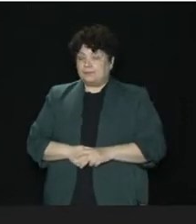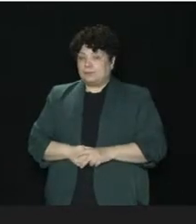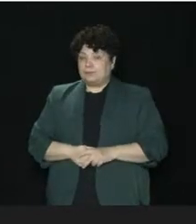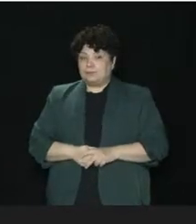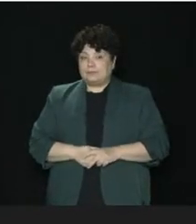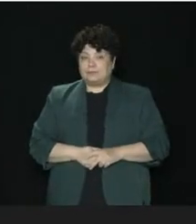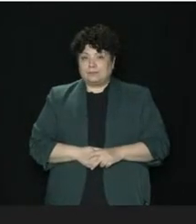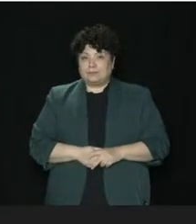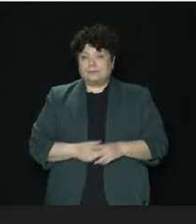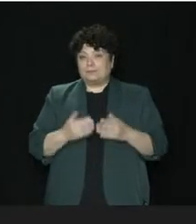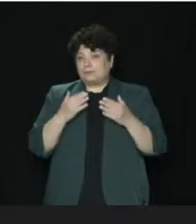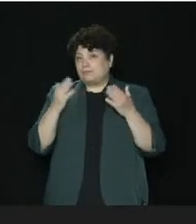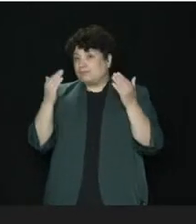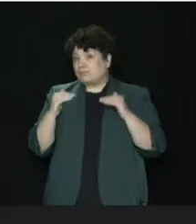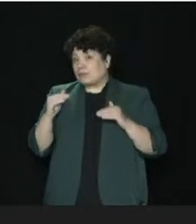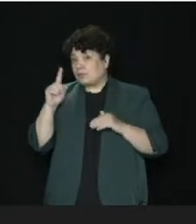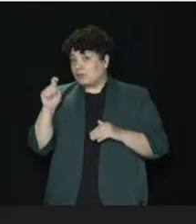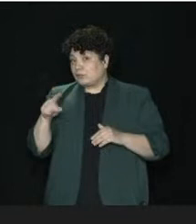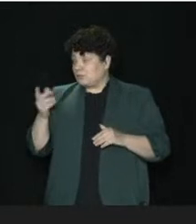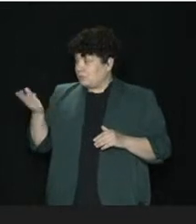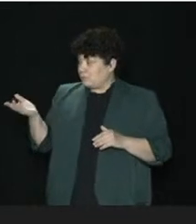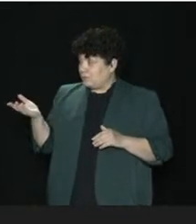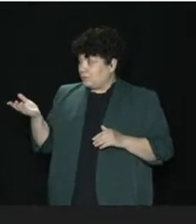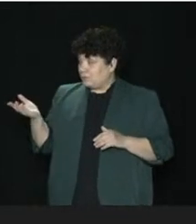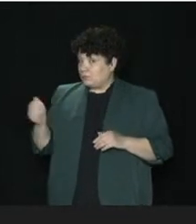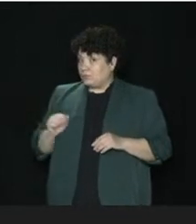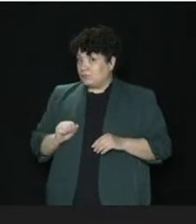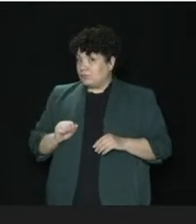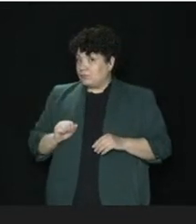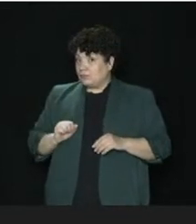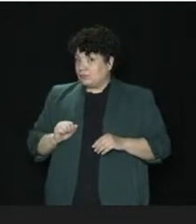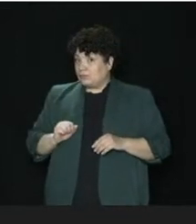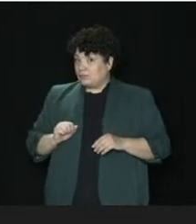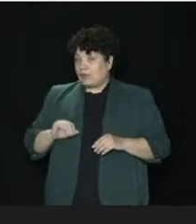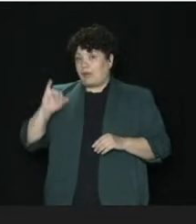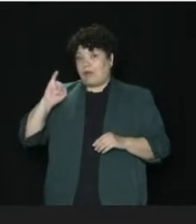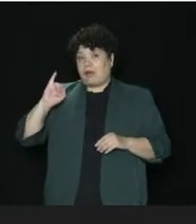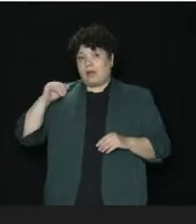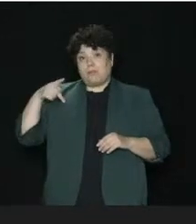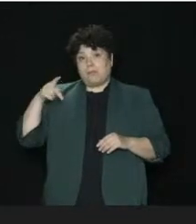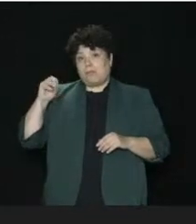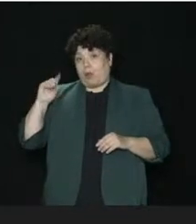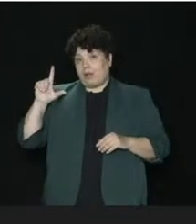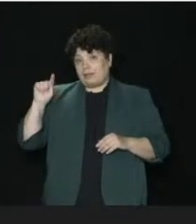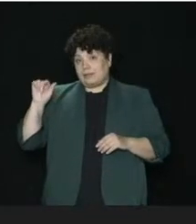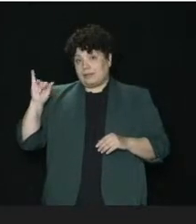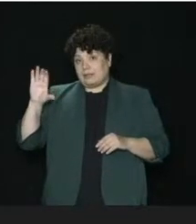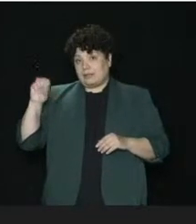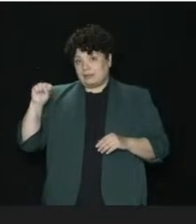Thank you, merci. The next question is from Charlie Pinkerton from iPolitics. Please go ahead.